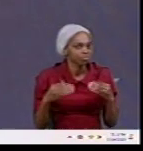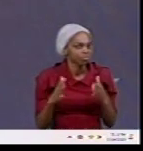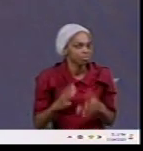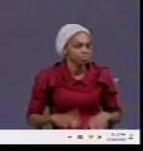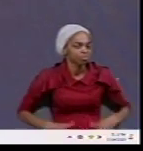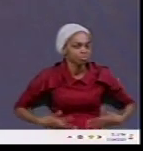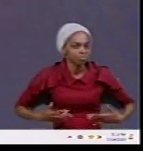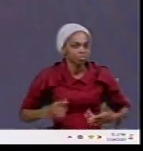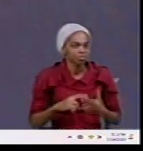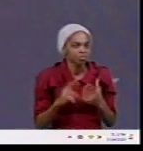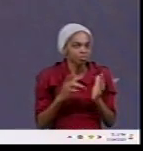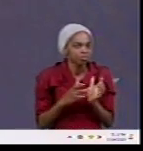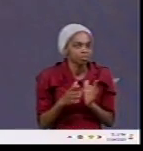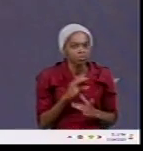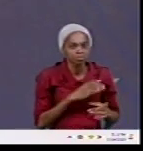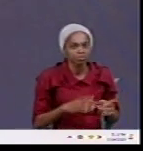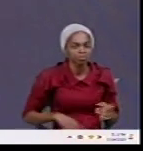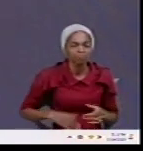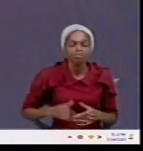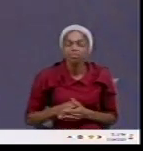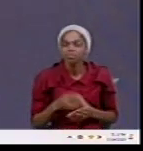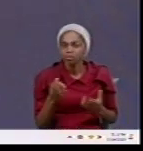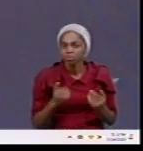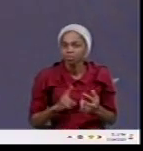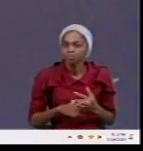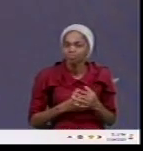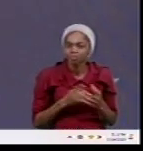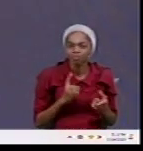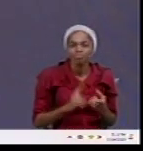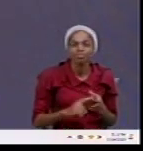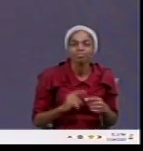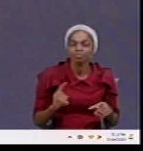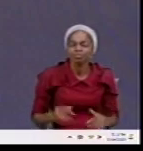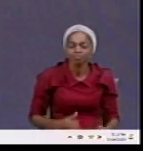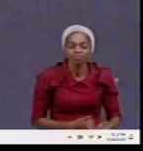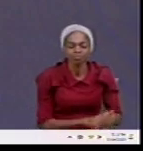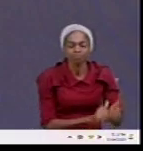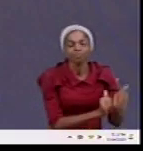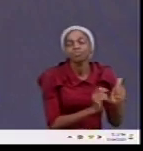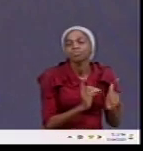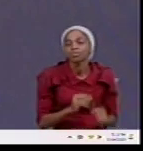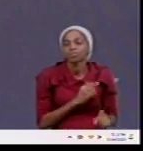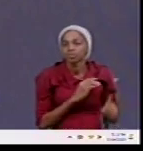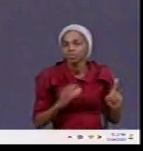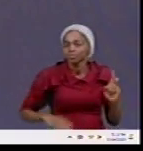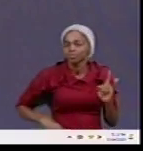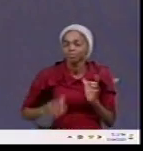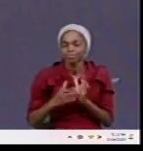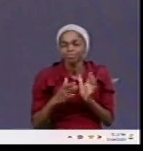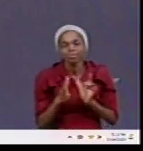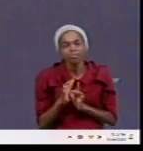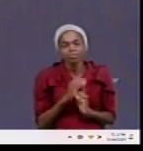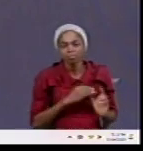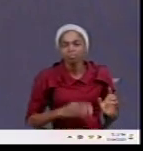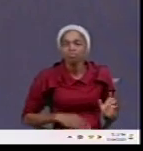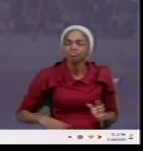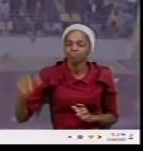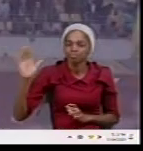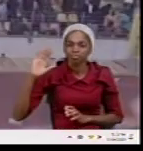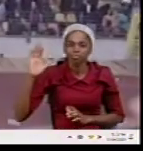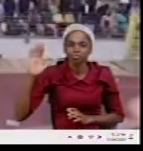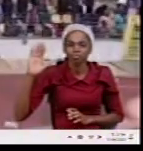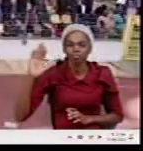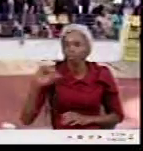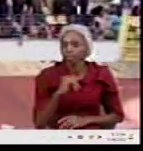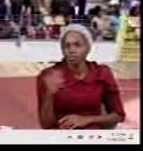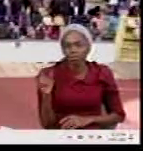your hand. We want to pray for you now. Raise it up wherever you are. Raise it up well. God bless you. All eyes closed. You want to be saved? You